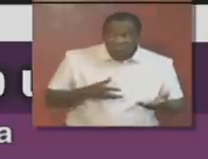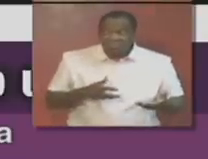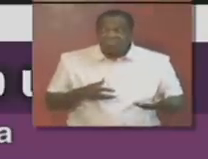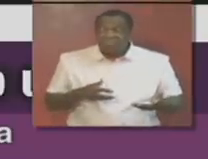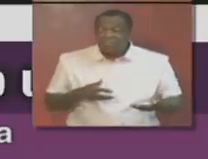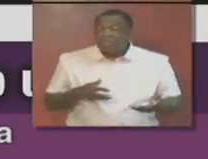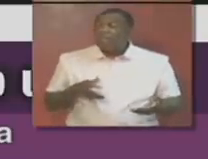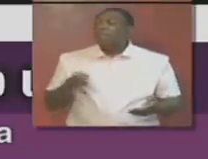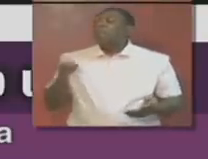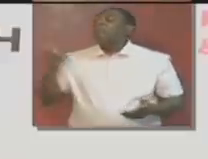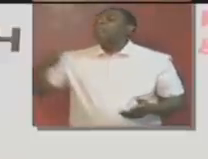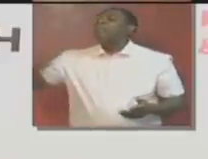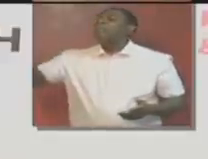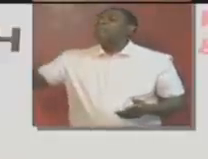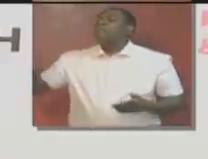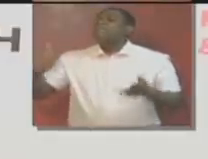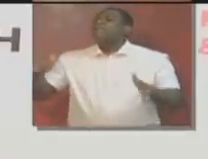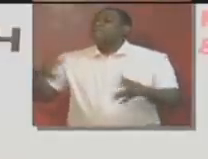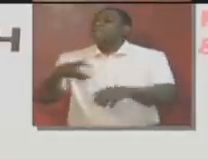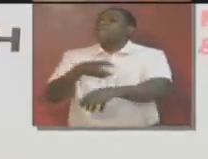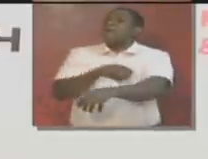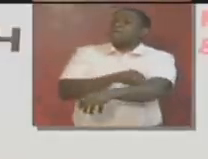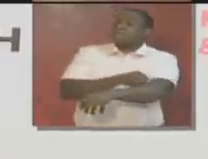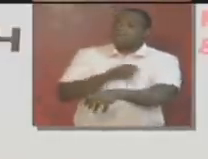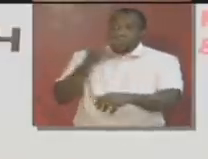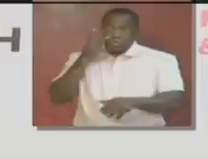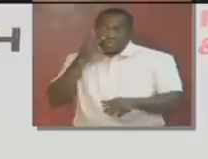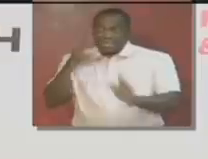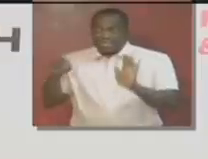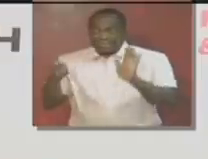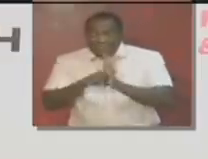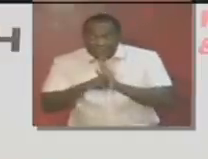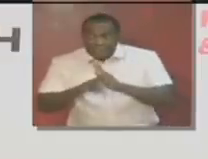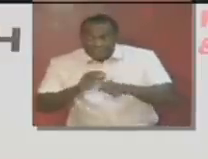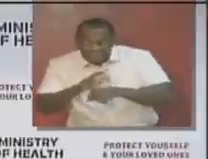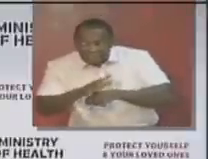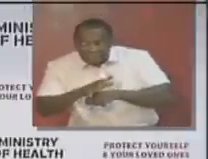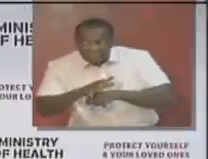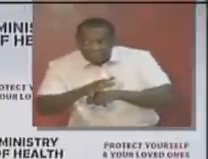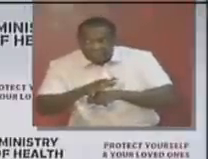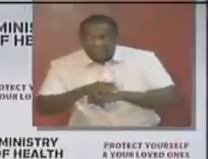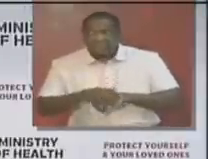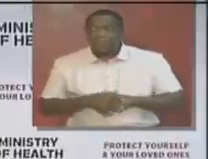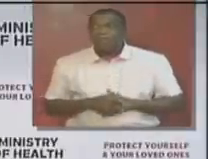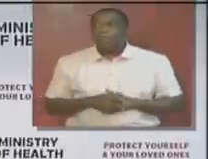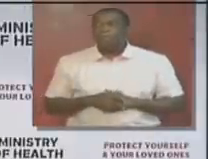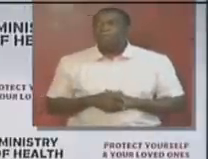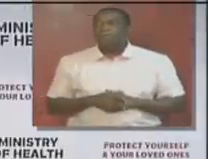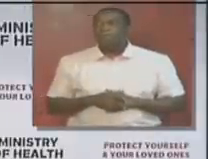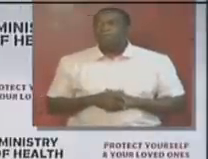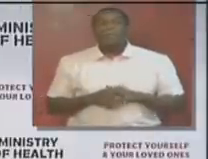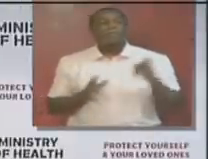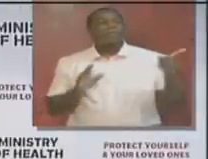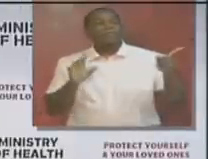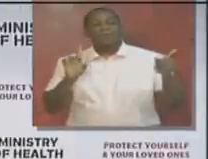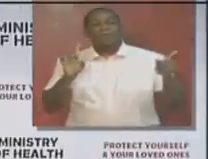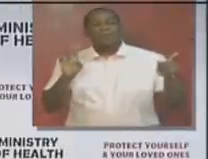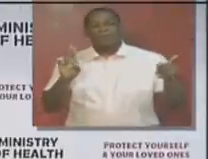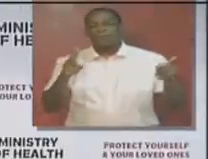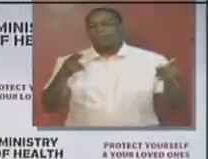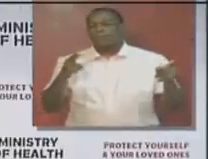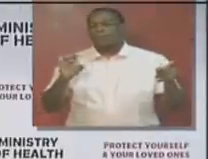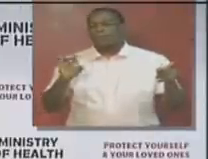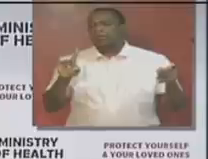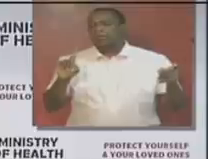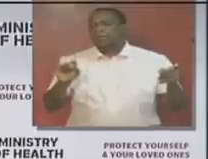the vaccination? Thank you very much. I think Dr. Hines will take these questions. Okay, thank you for the questions. One of the things